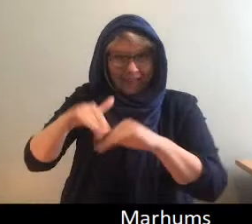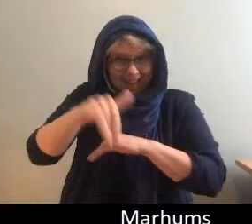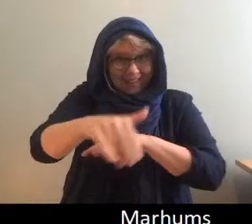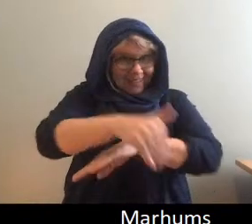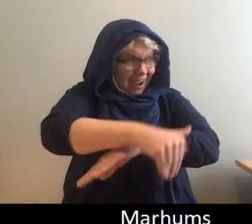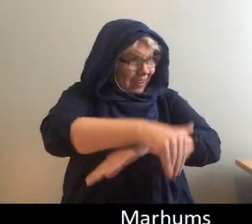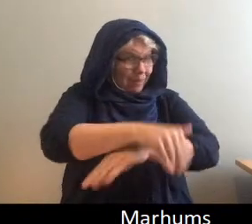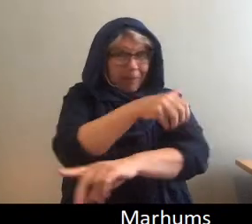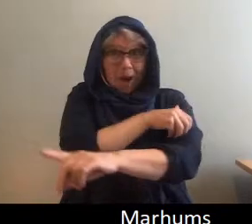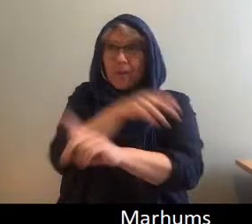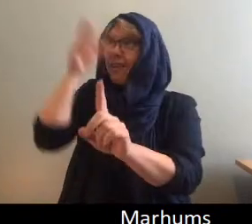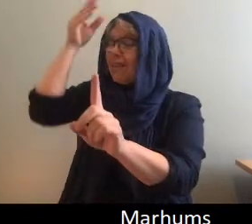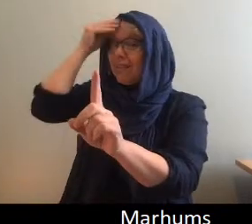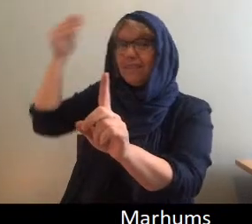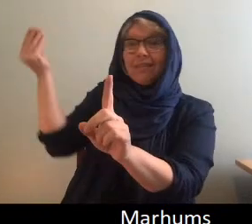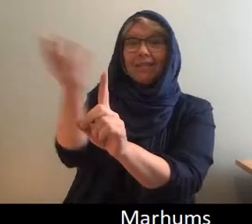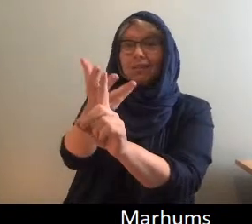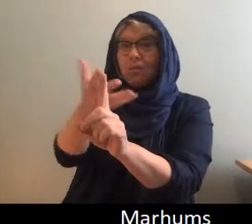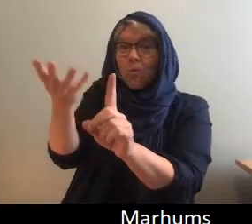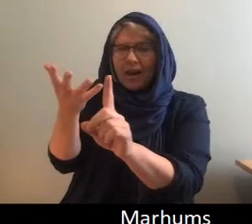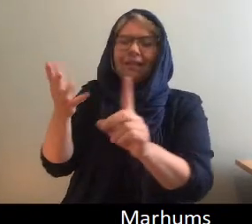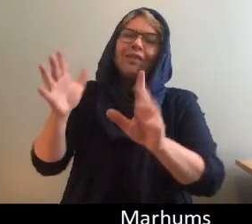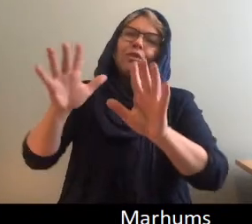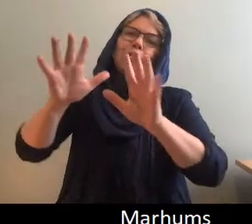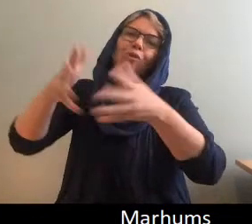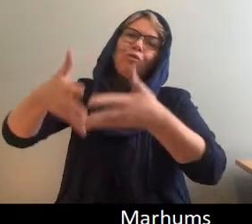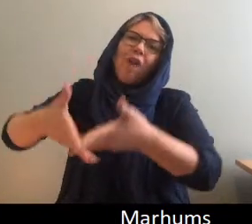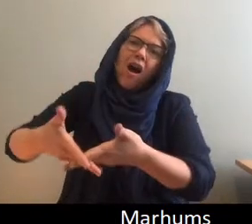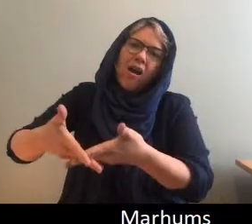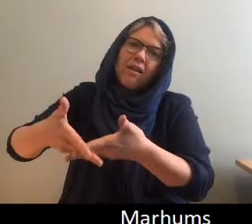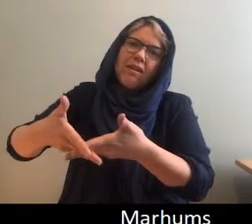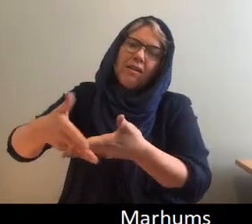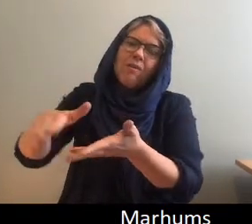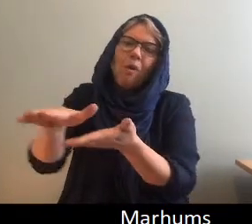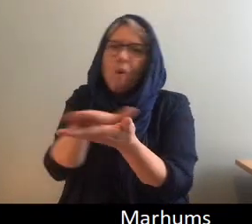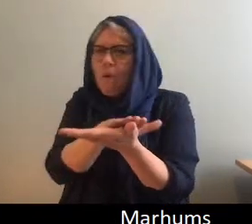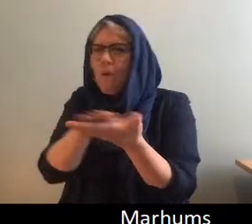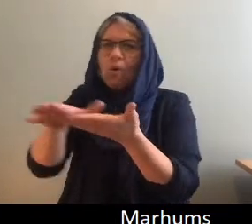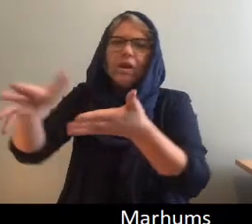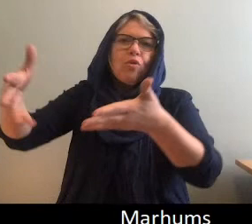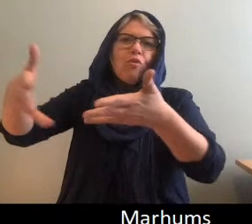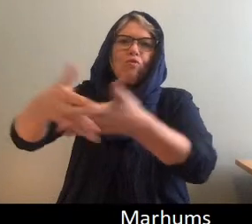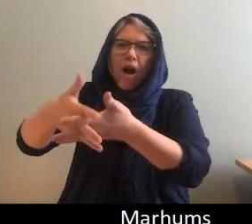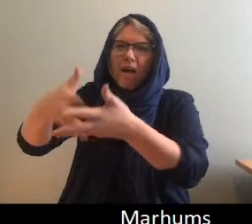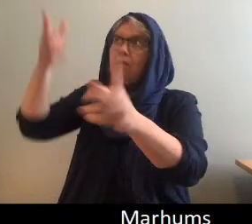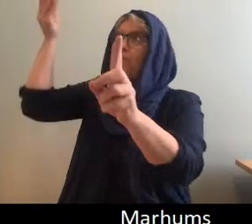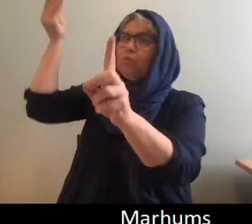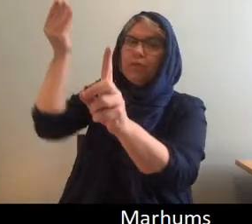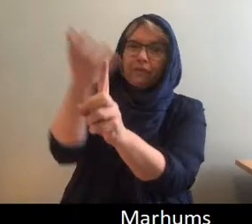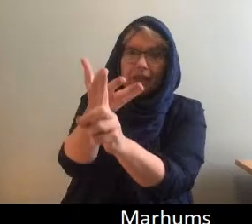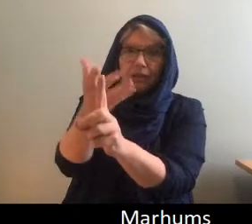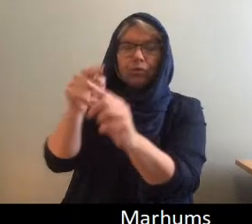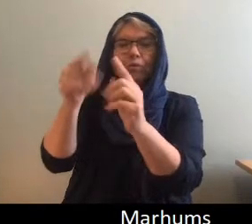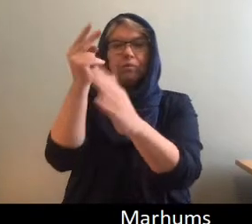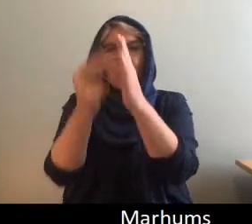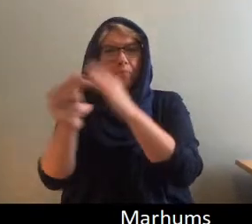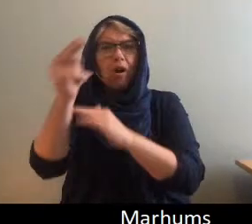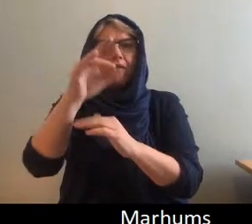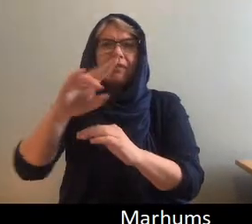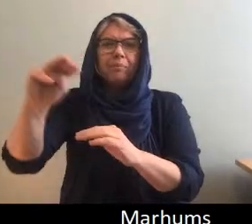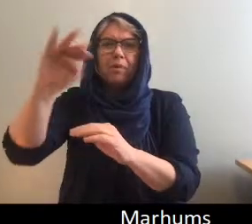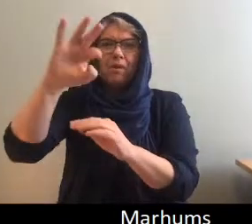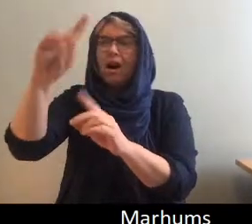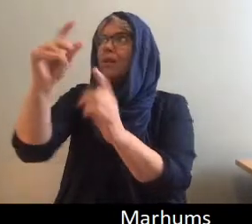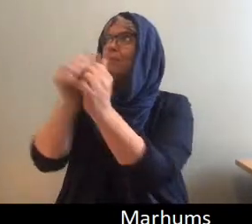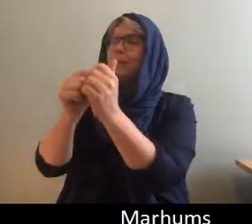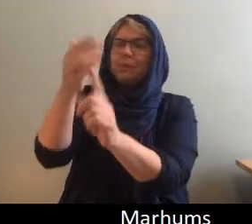of destiny, it made the night a special night amongst all the other nights in the entire year. It gave that night power.